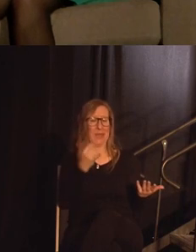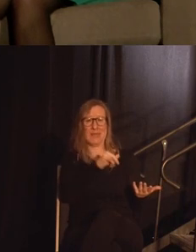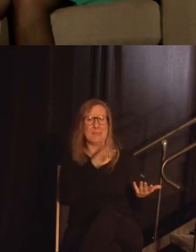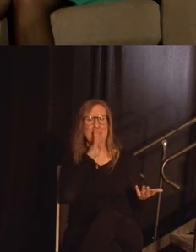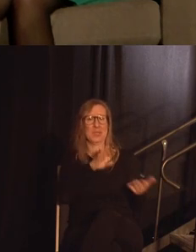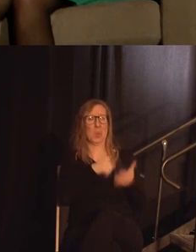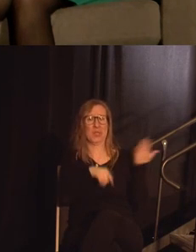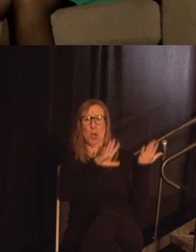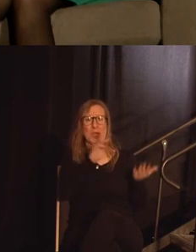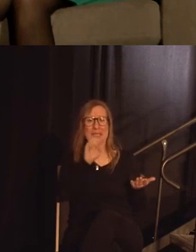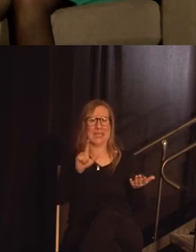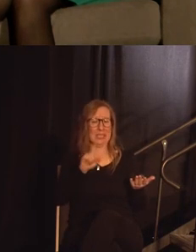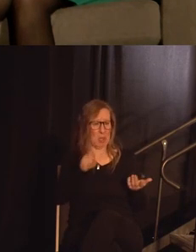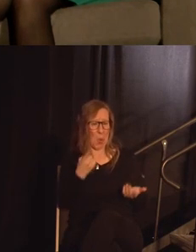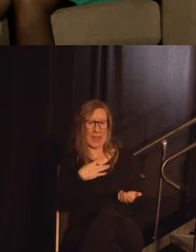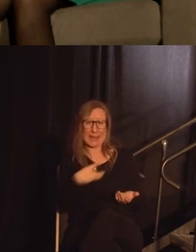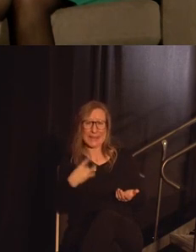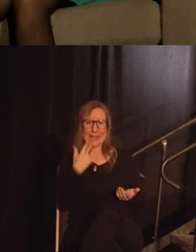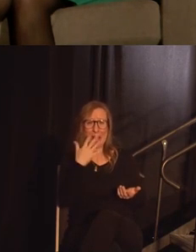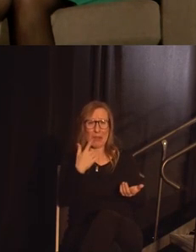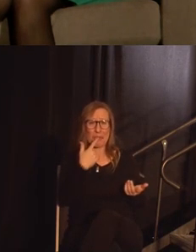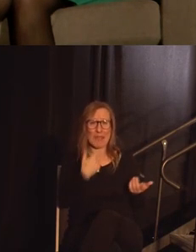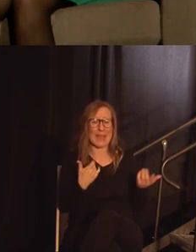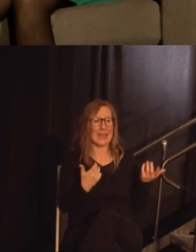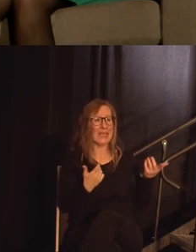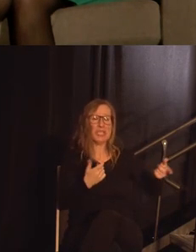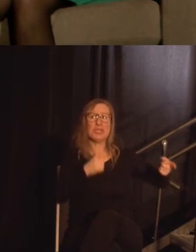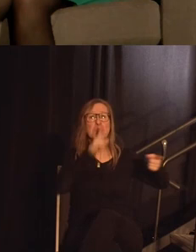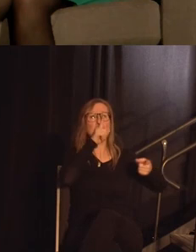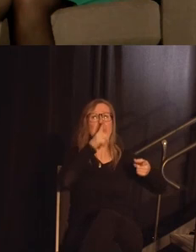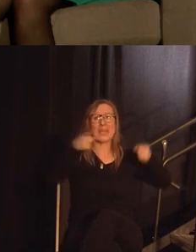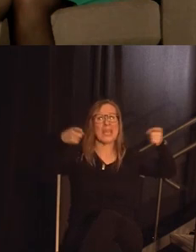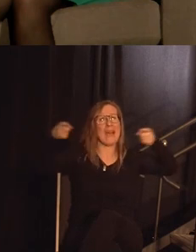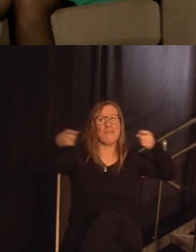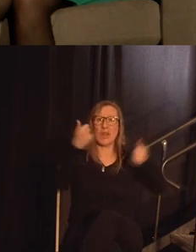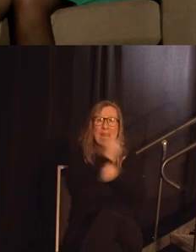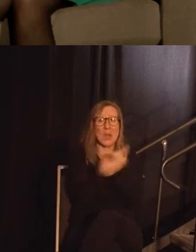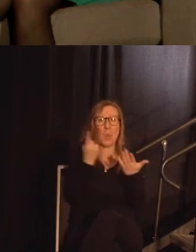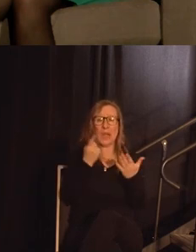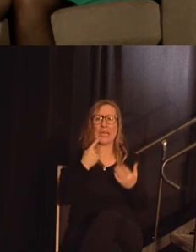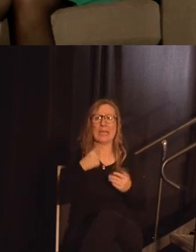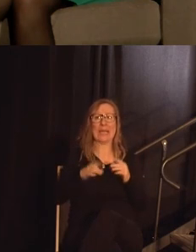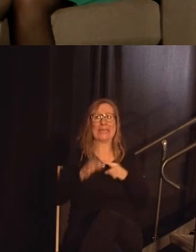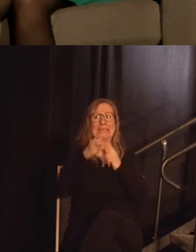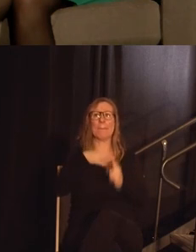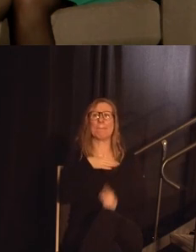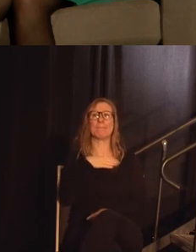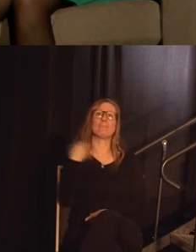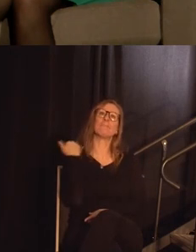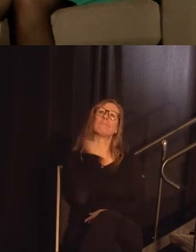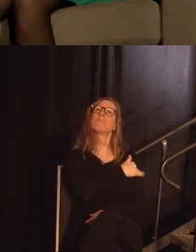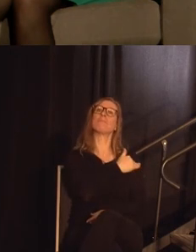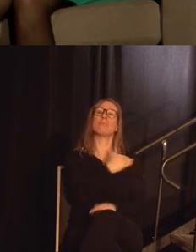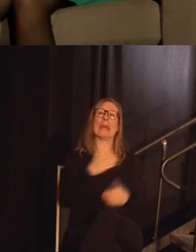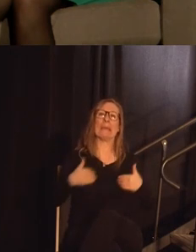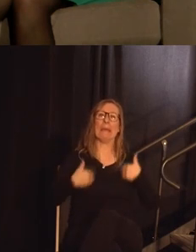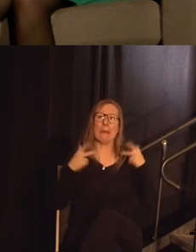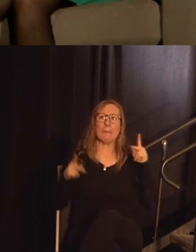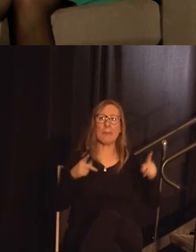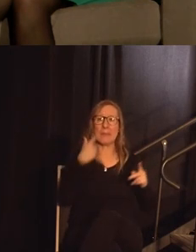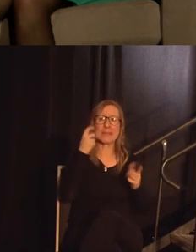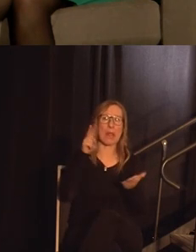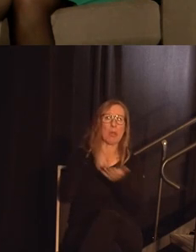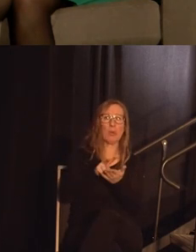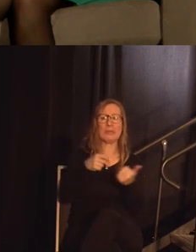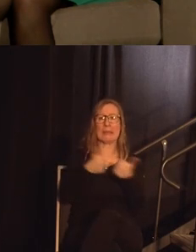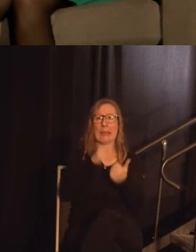the color red. She doesn't seem to do any governing aside from executing minors for losing at croquet, and she is married to a